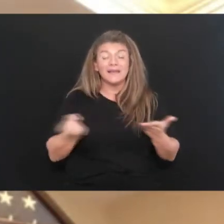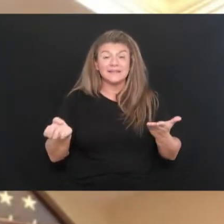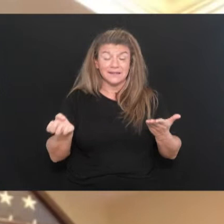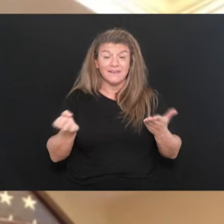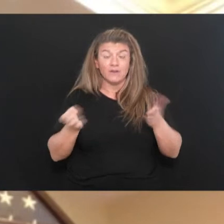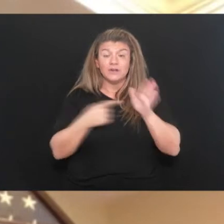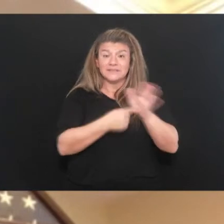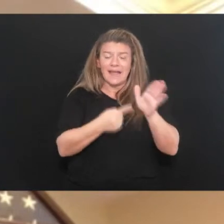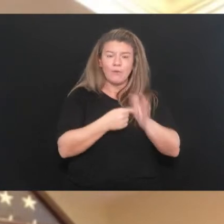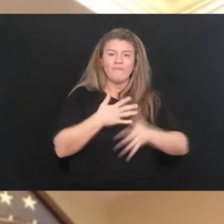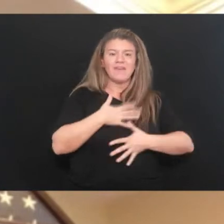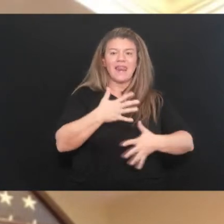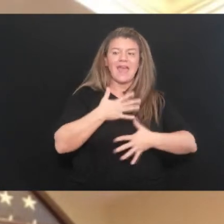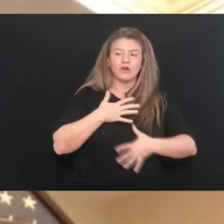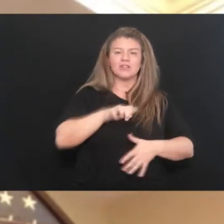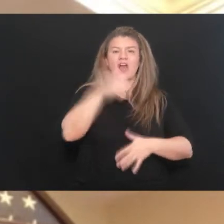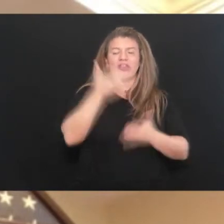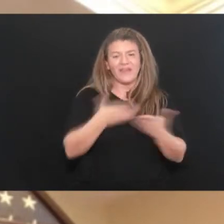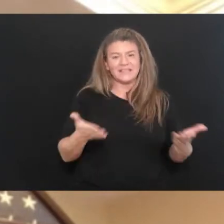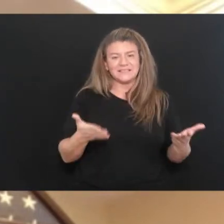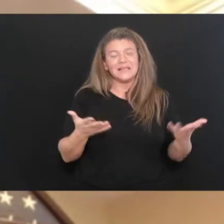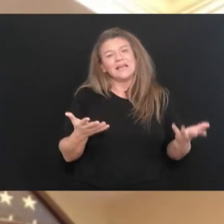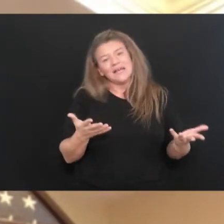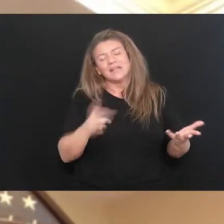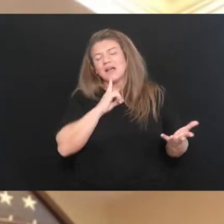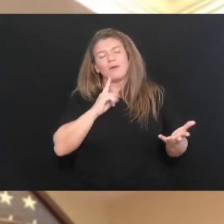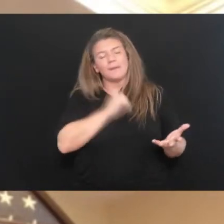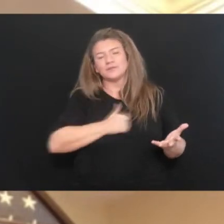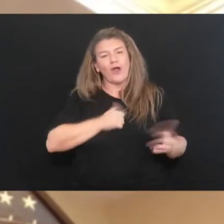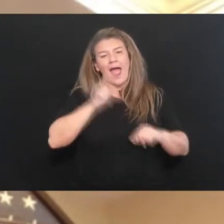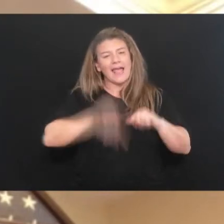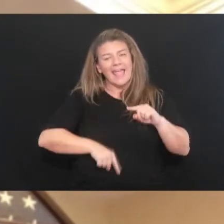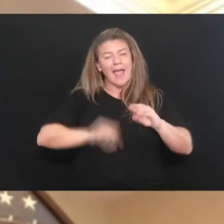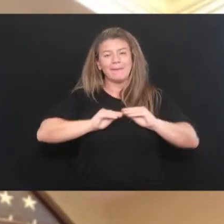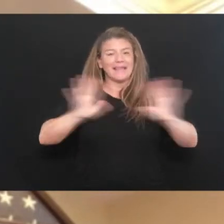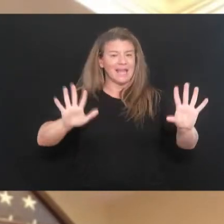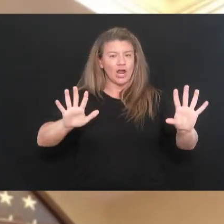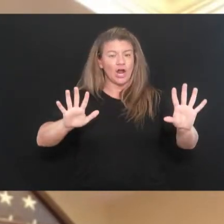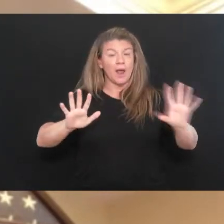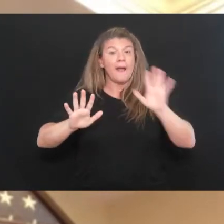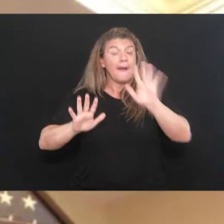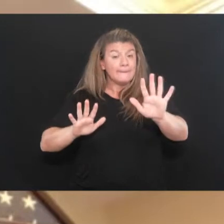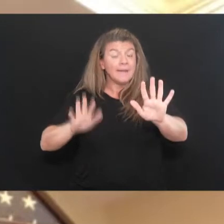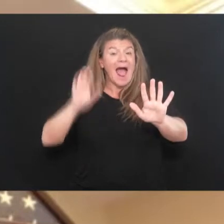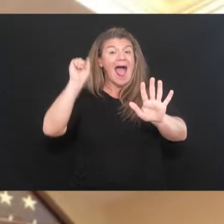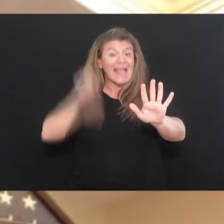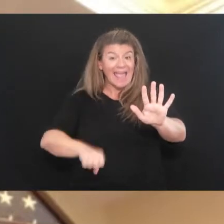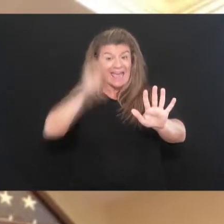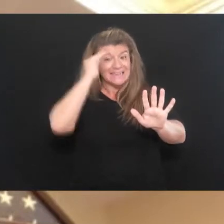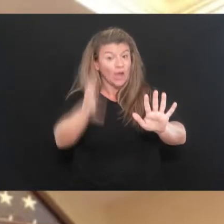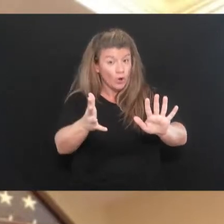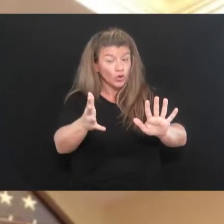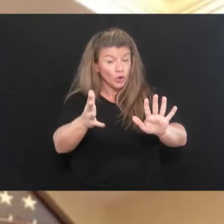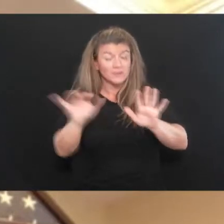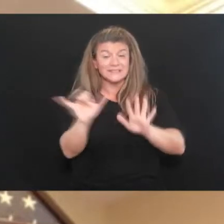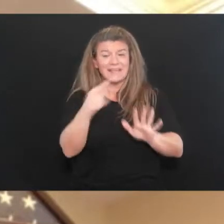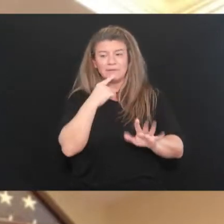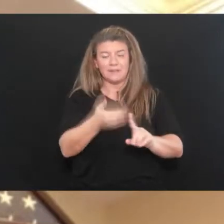example, ventilators and other things. So apologize for not being able to be clear, but what I can be clear of is what I said